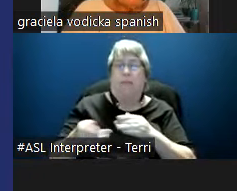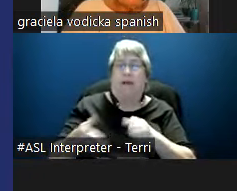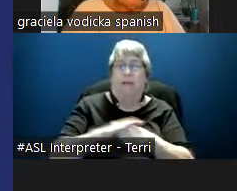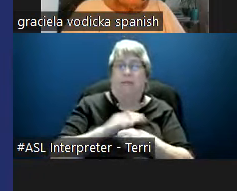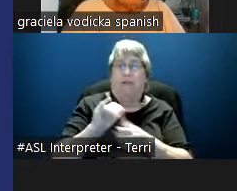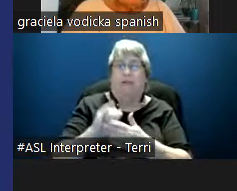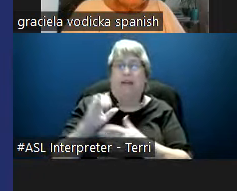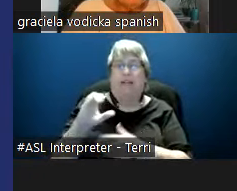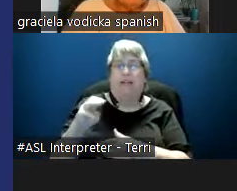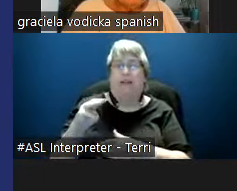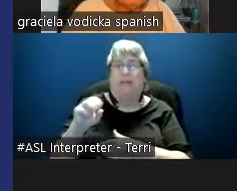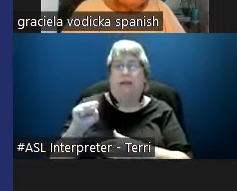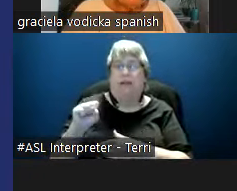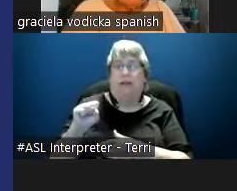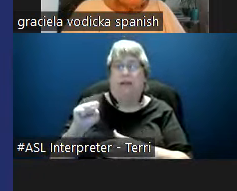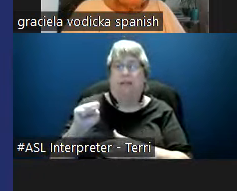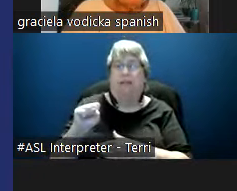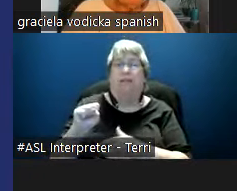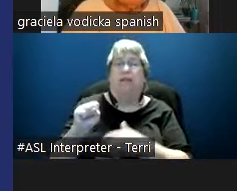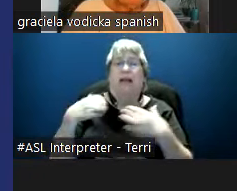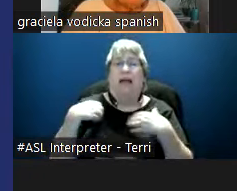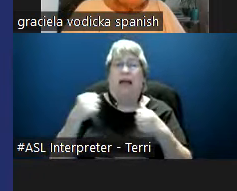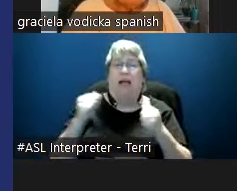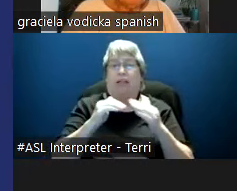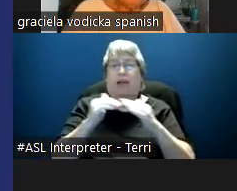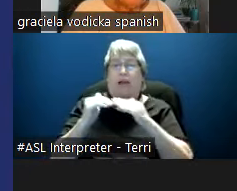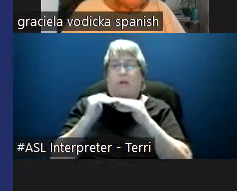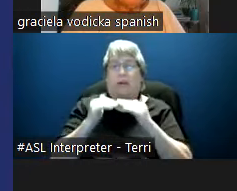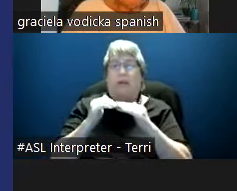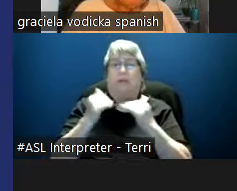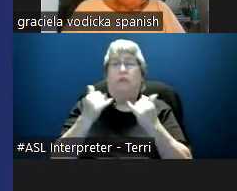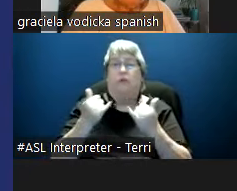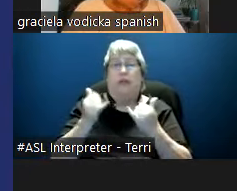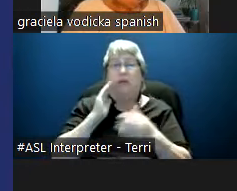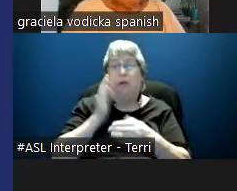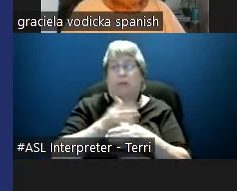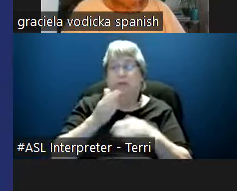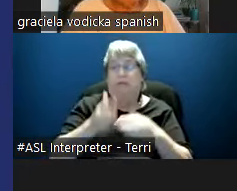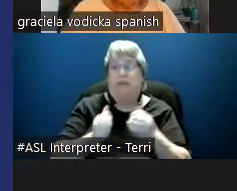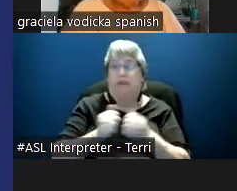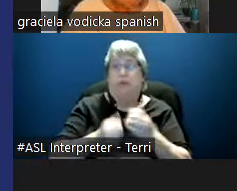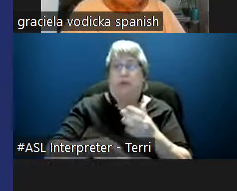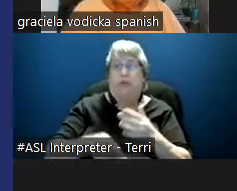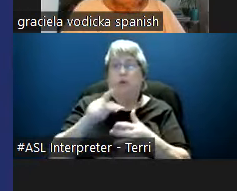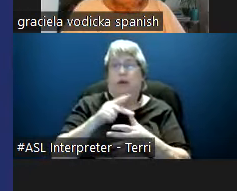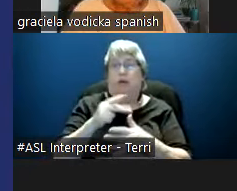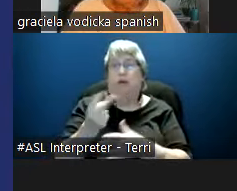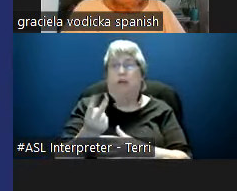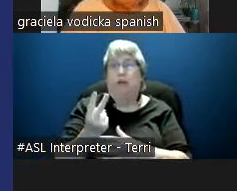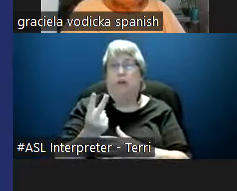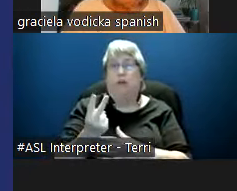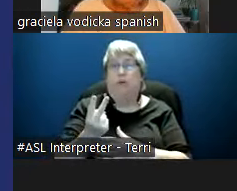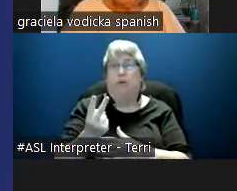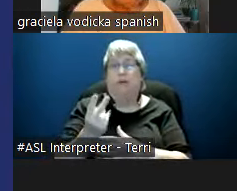So today we are going to end things with priority 2, Again, this priority 2 is assess